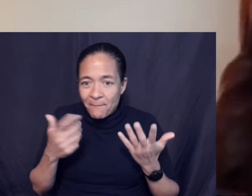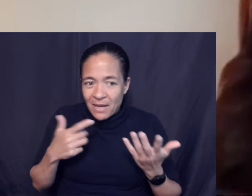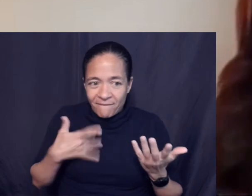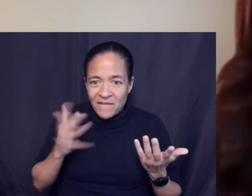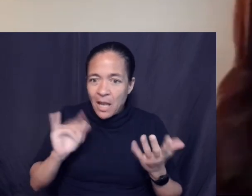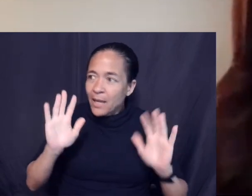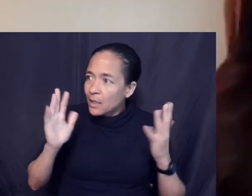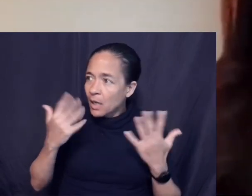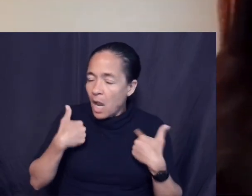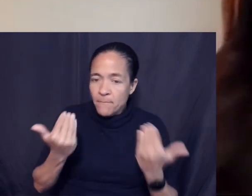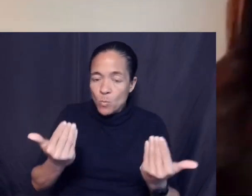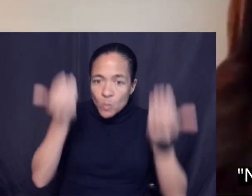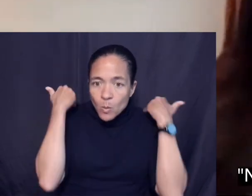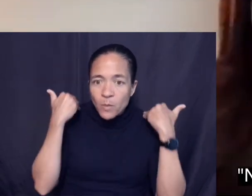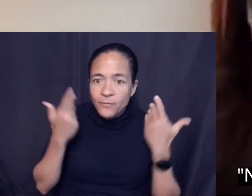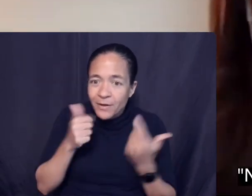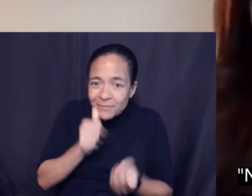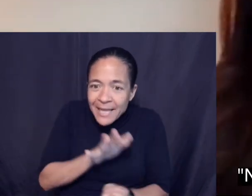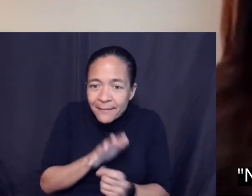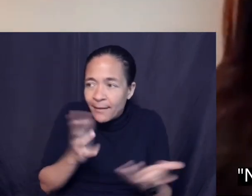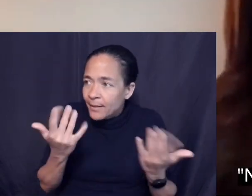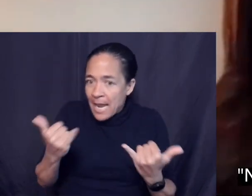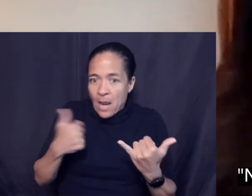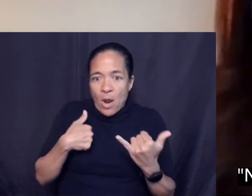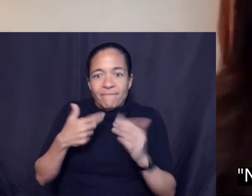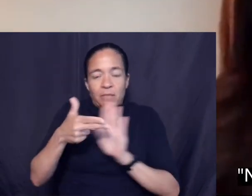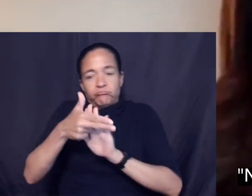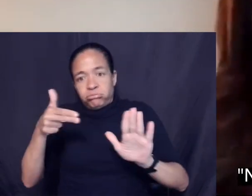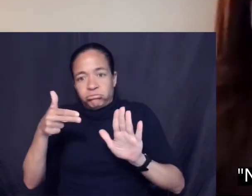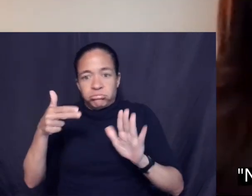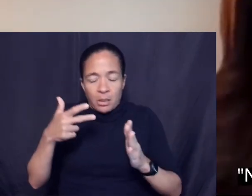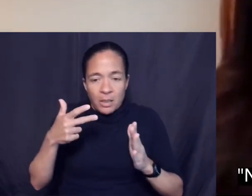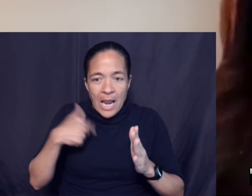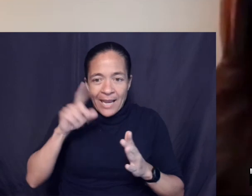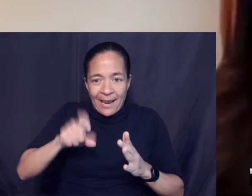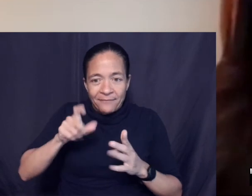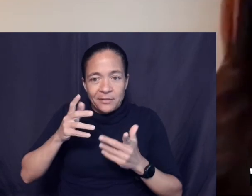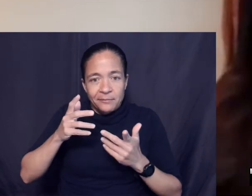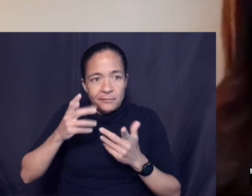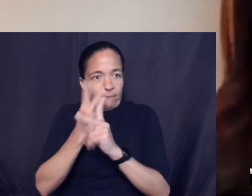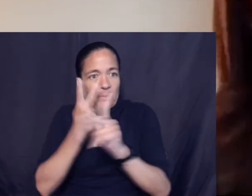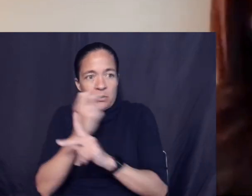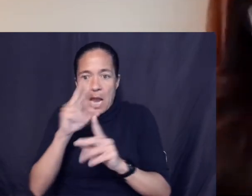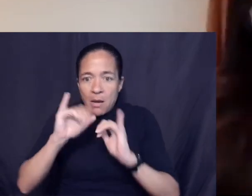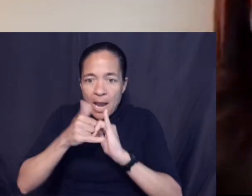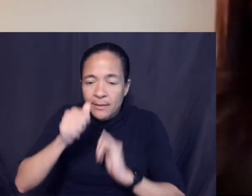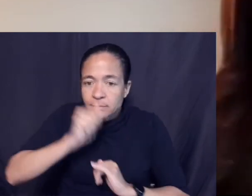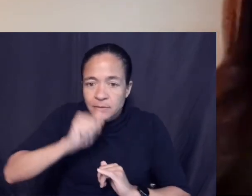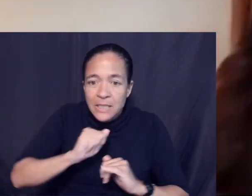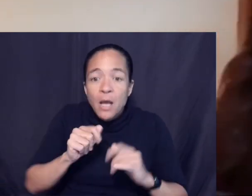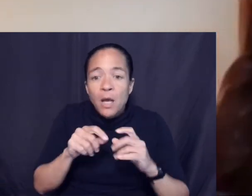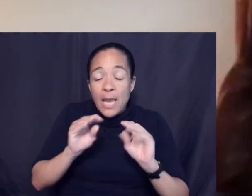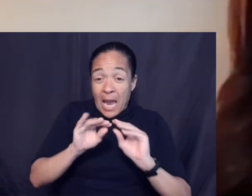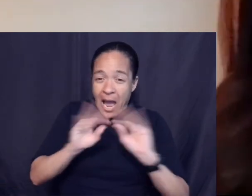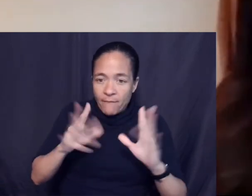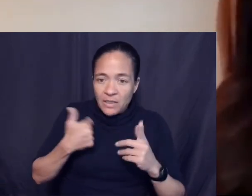enough? Now we have this chronic medical condition that we're going to have to deal with. And then I was obviously still